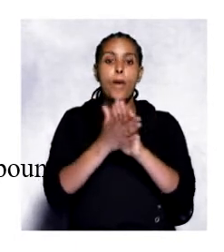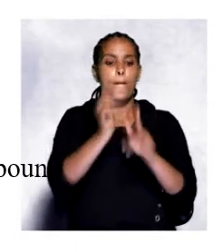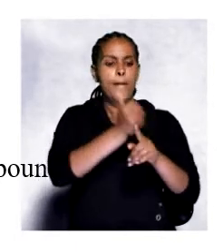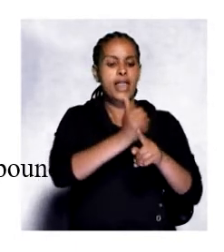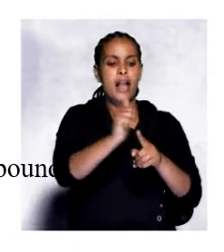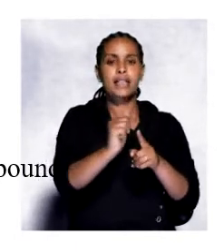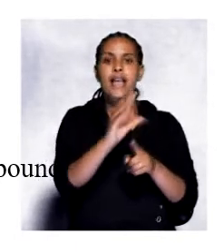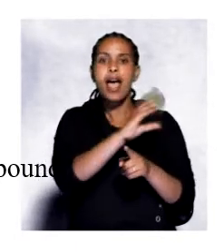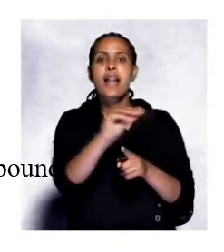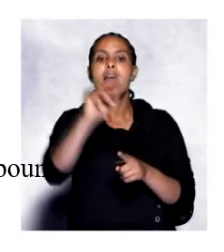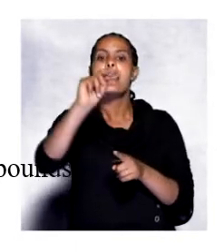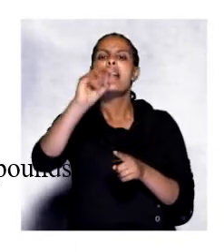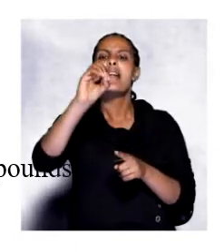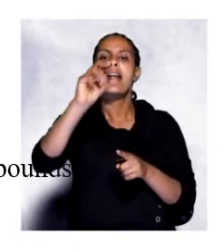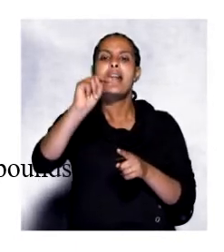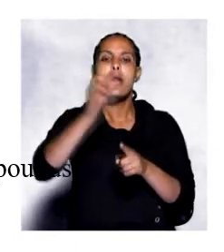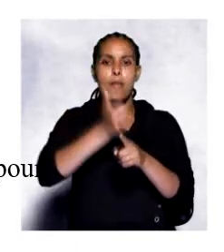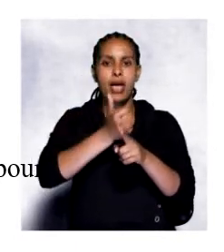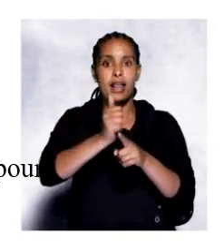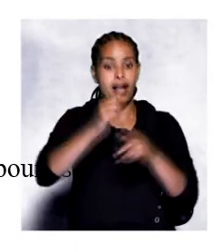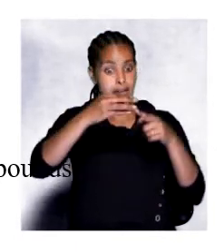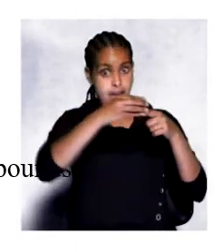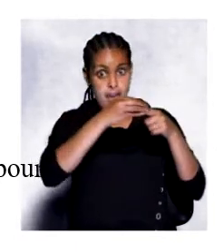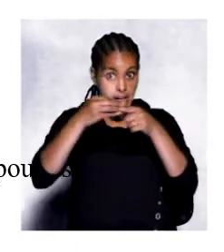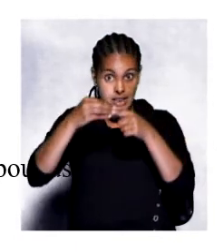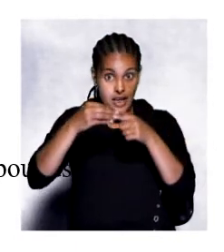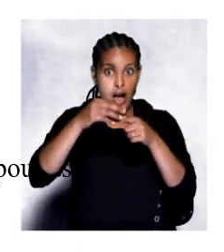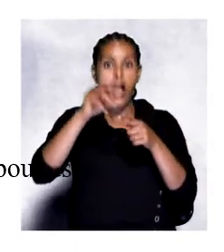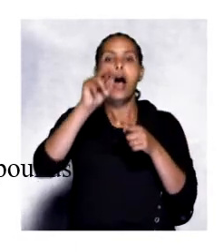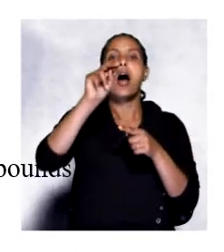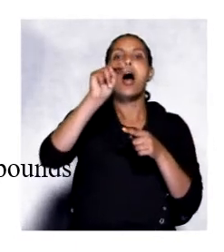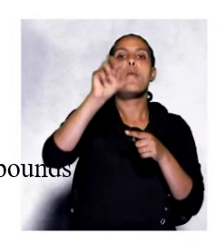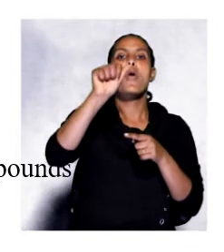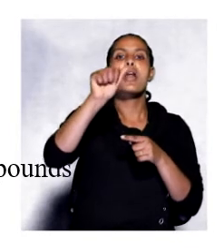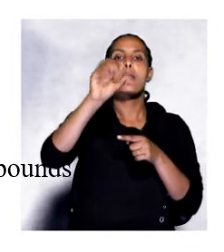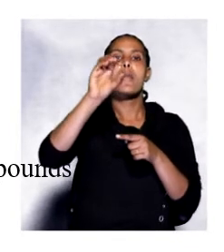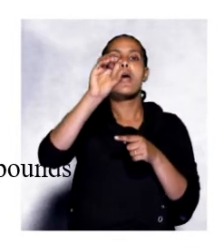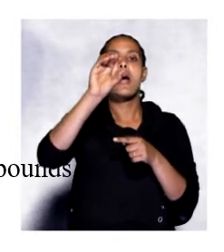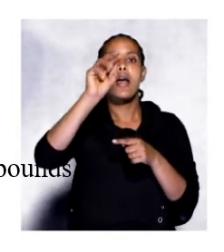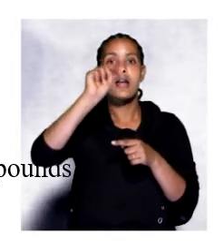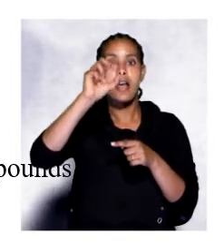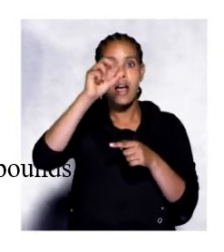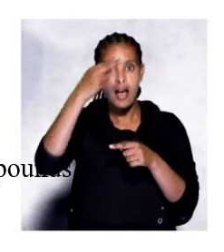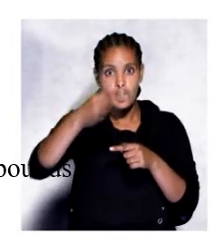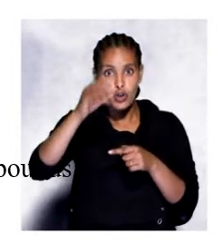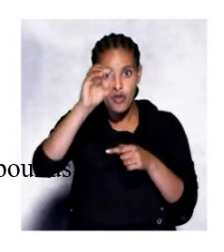metals and non-metals, except ammonium ion,